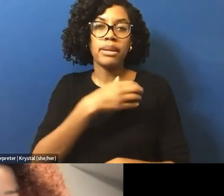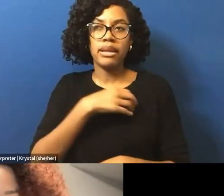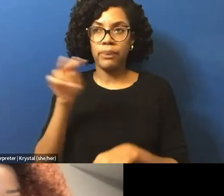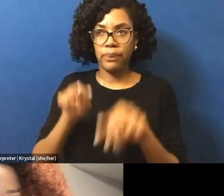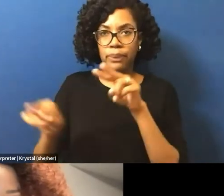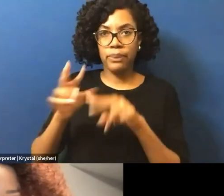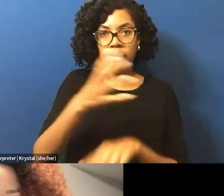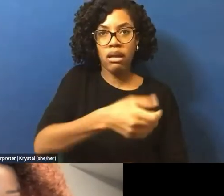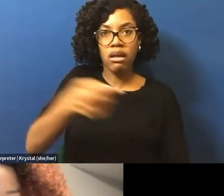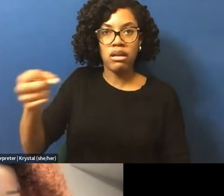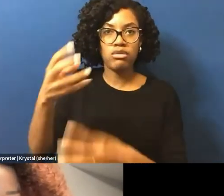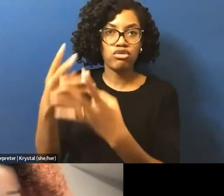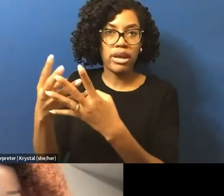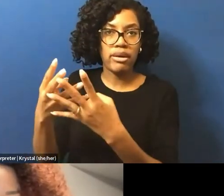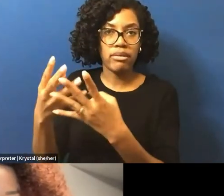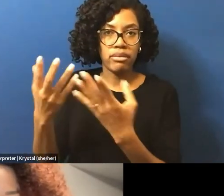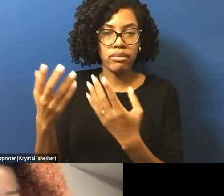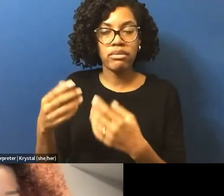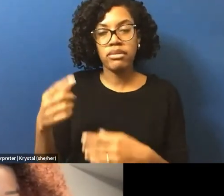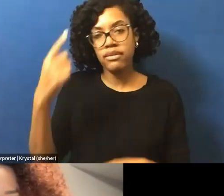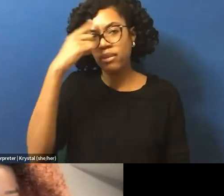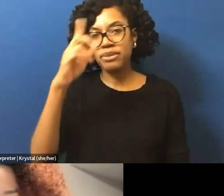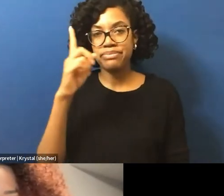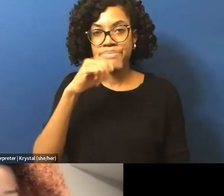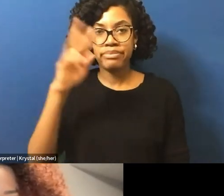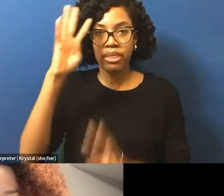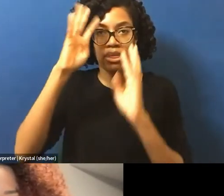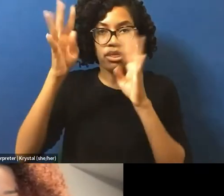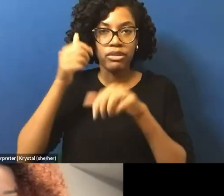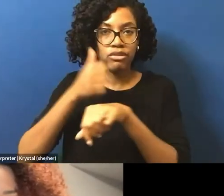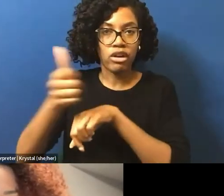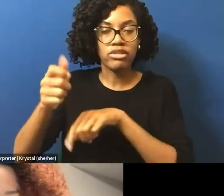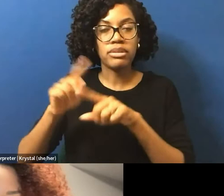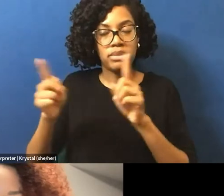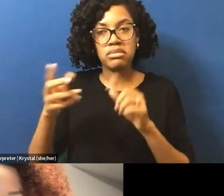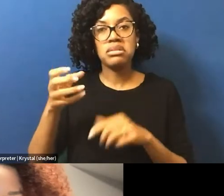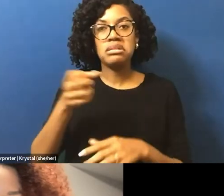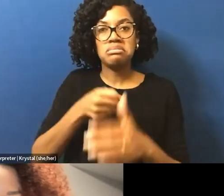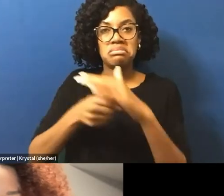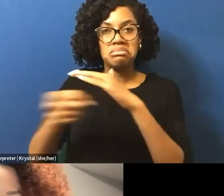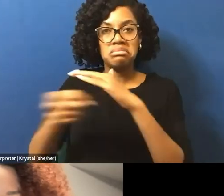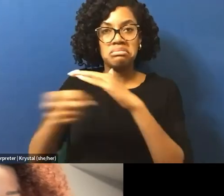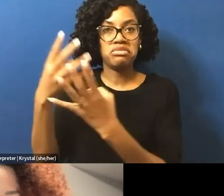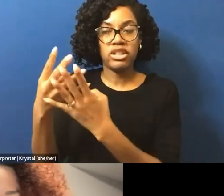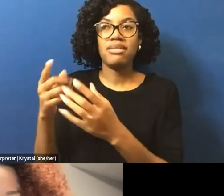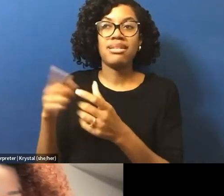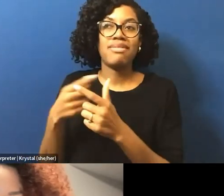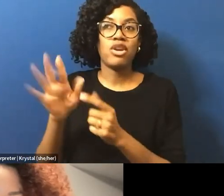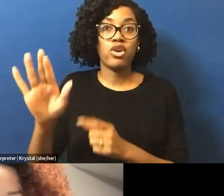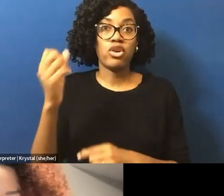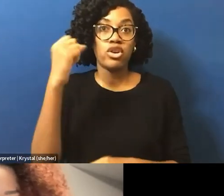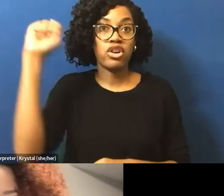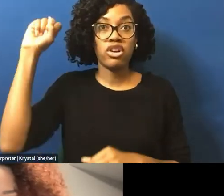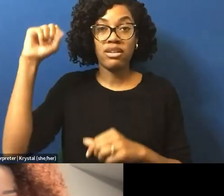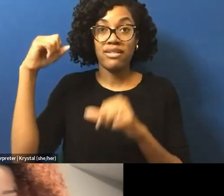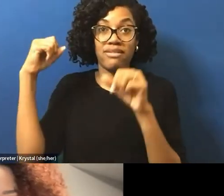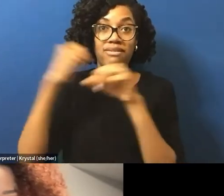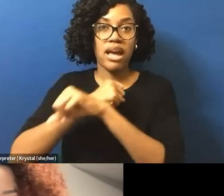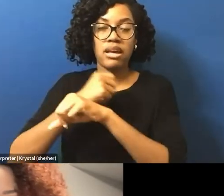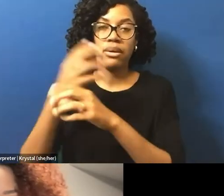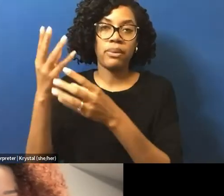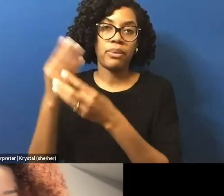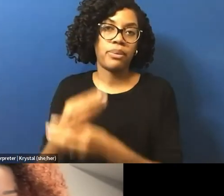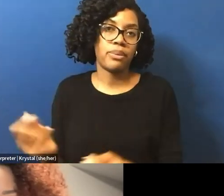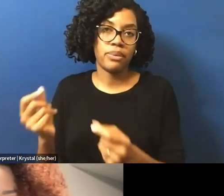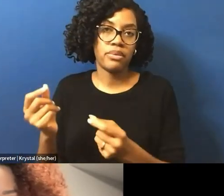while. But it was Moore in the late 50s and early 1960s who resurrected this kind